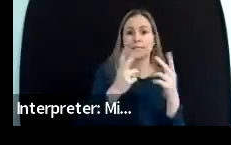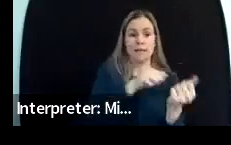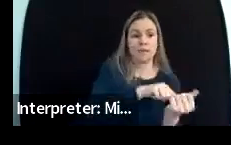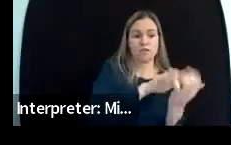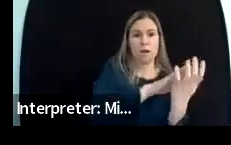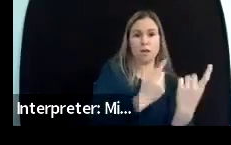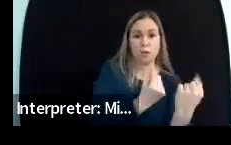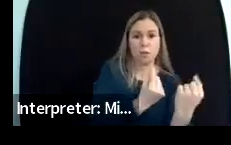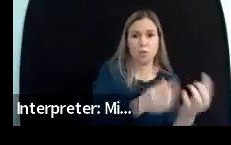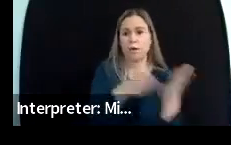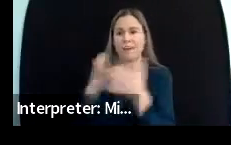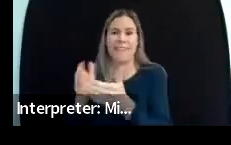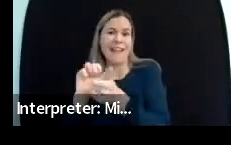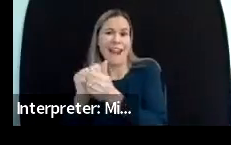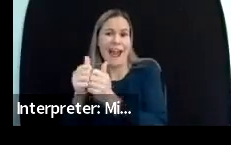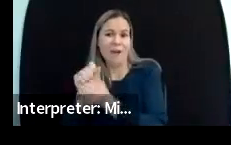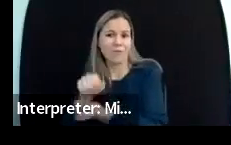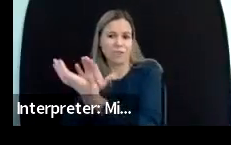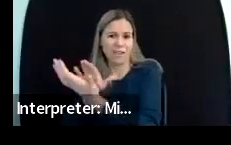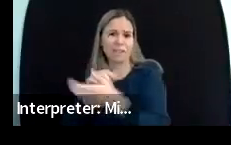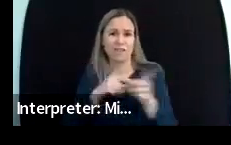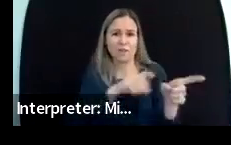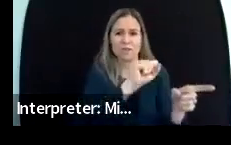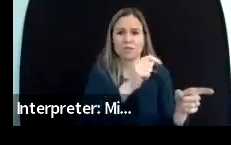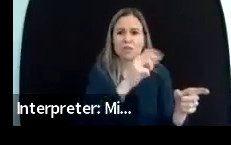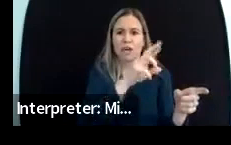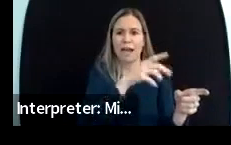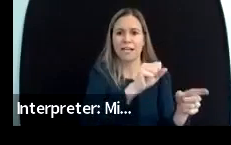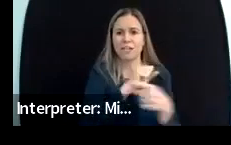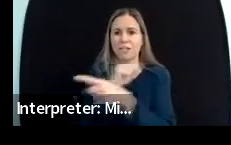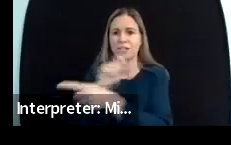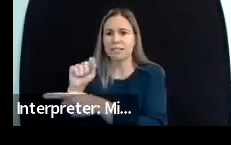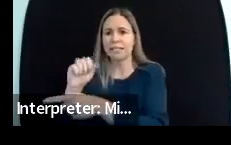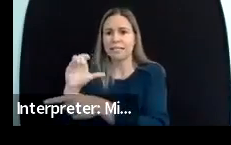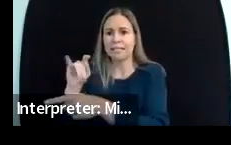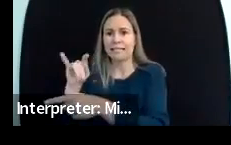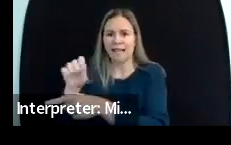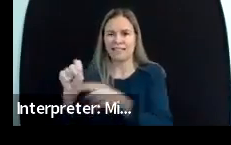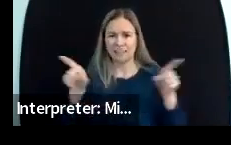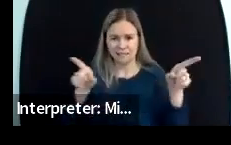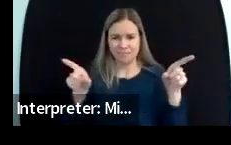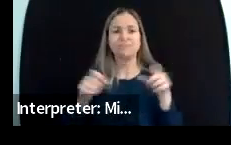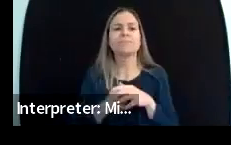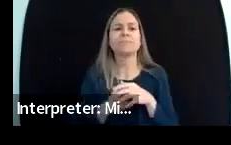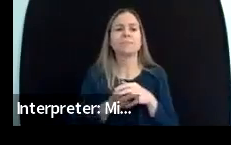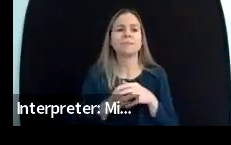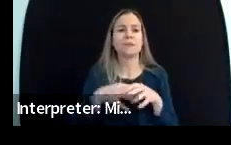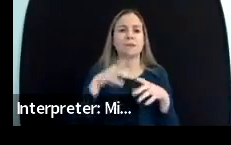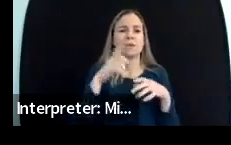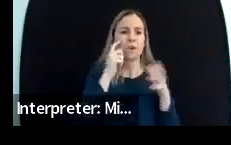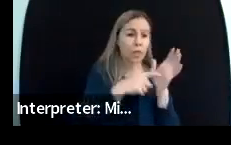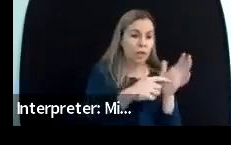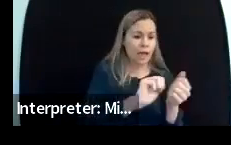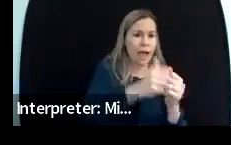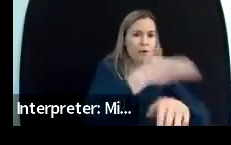those strategies in the stream image here. But really we're looking at, things like improving community conditions